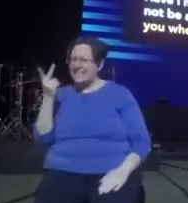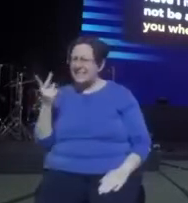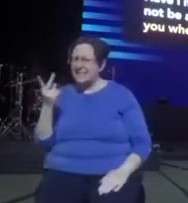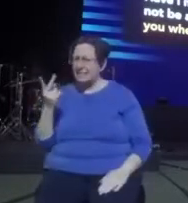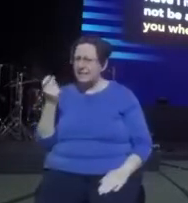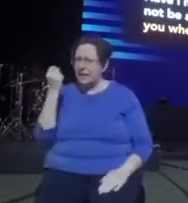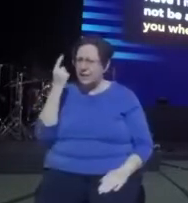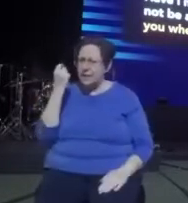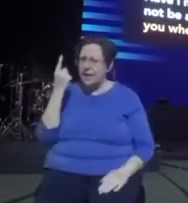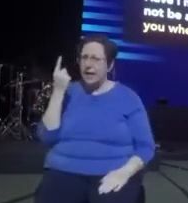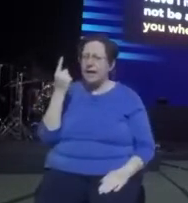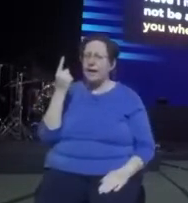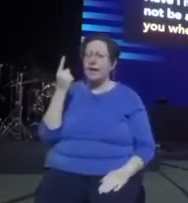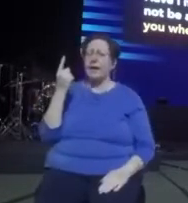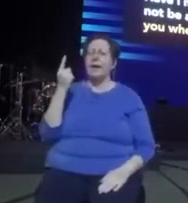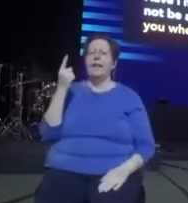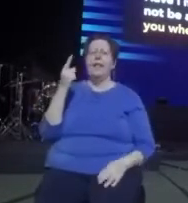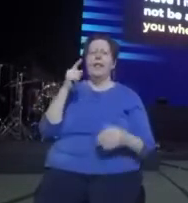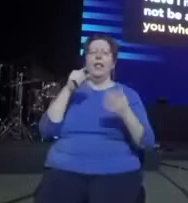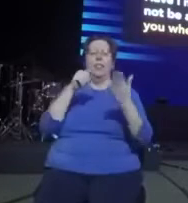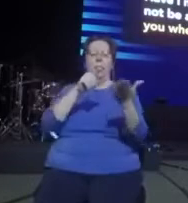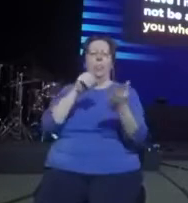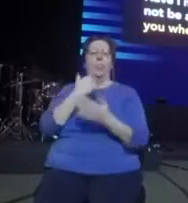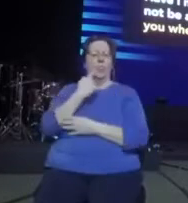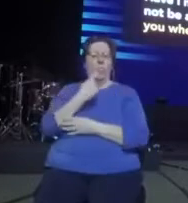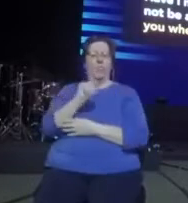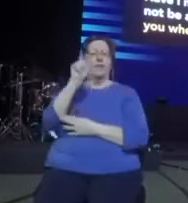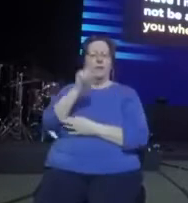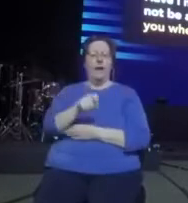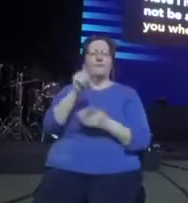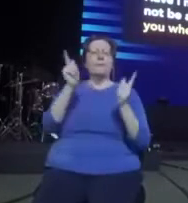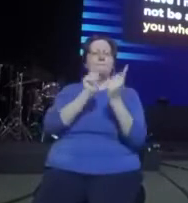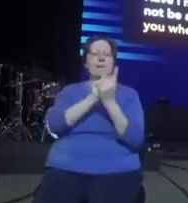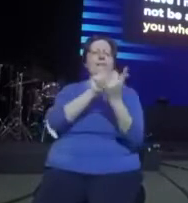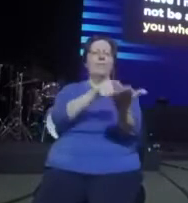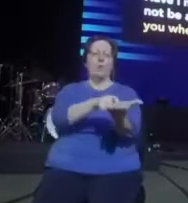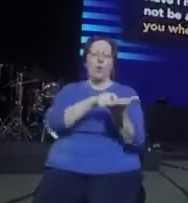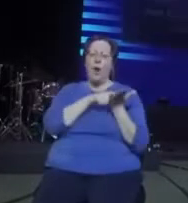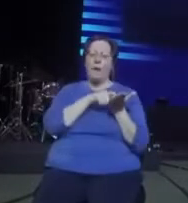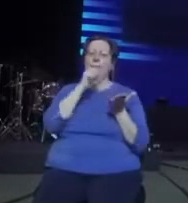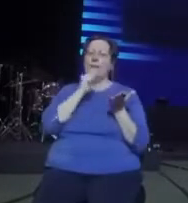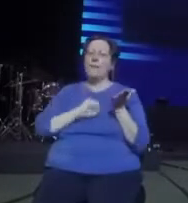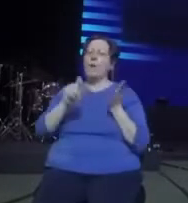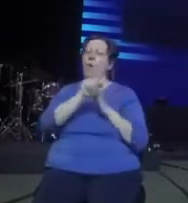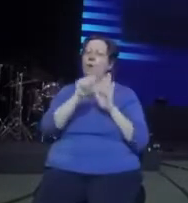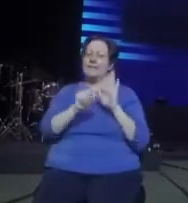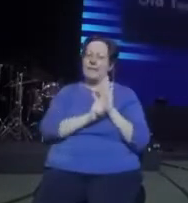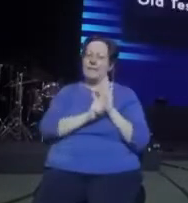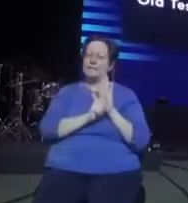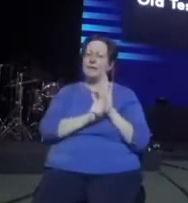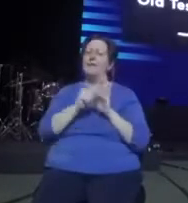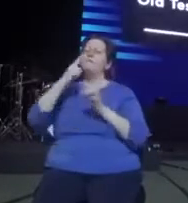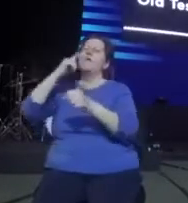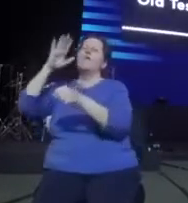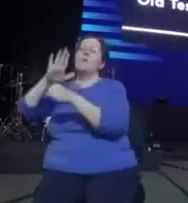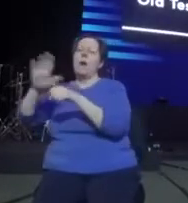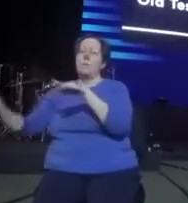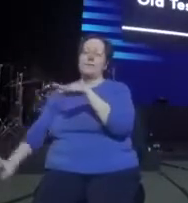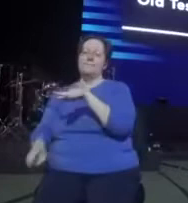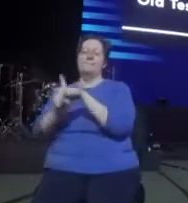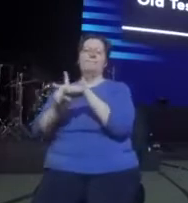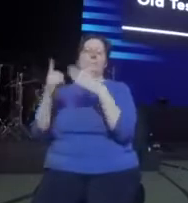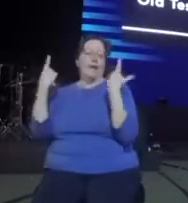that. That the conditions need to be met in the Old Testament in order for the promise to